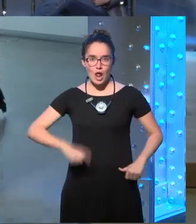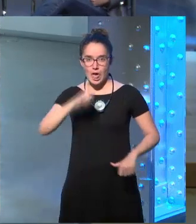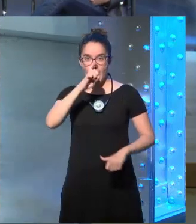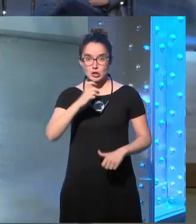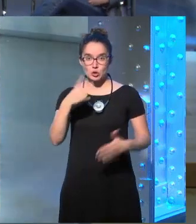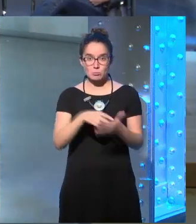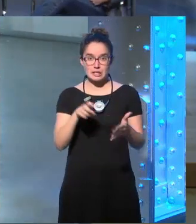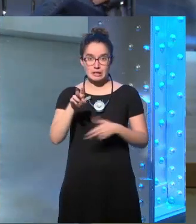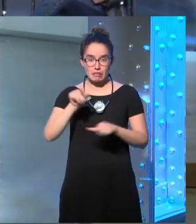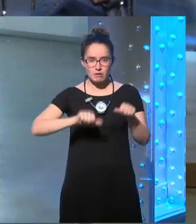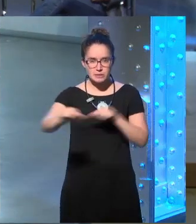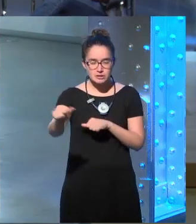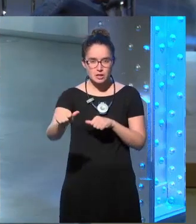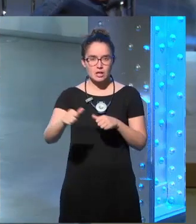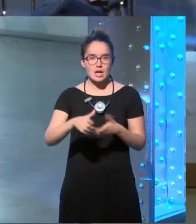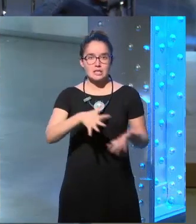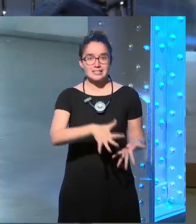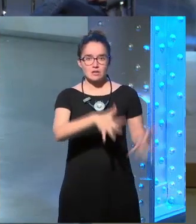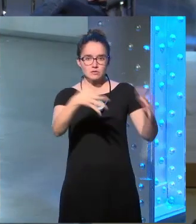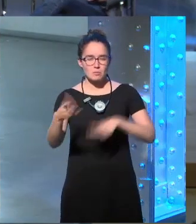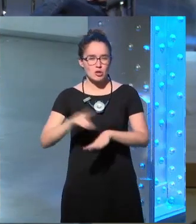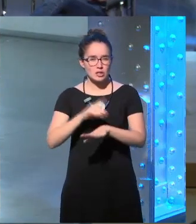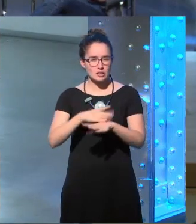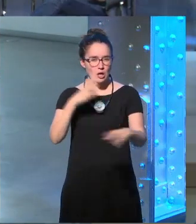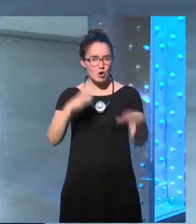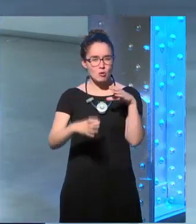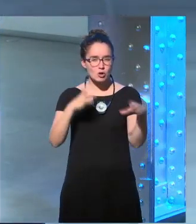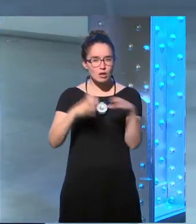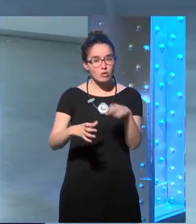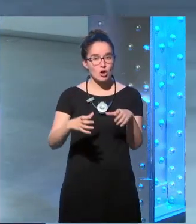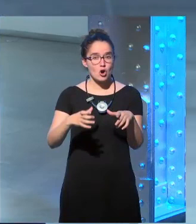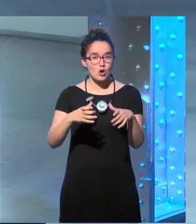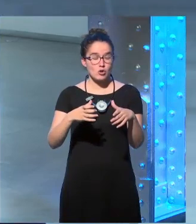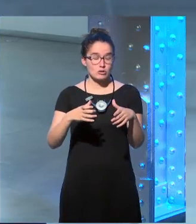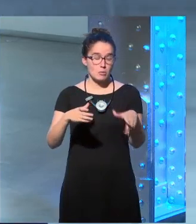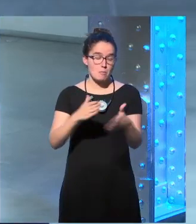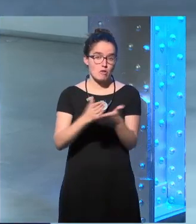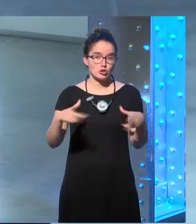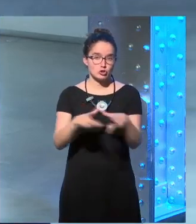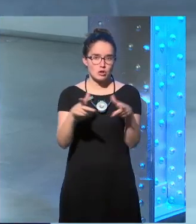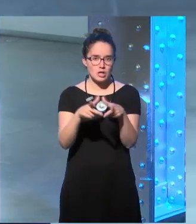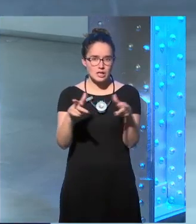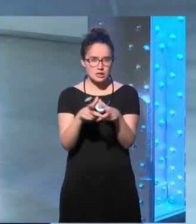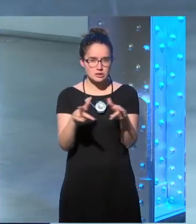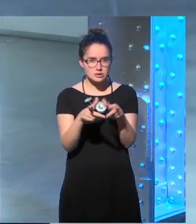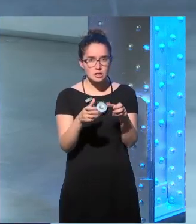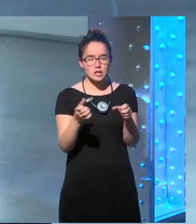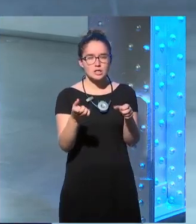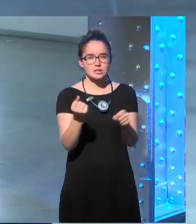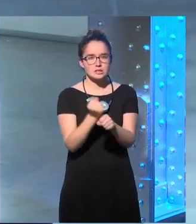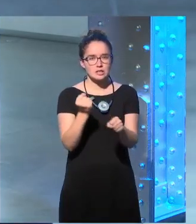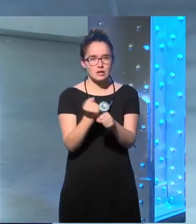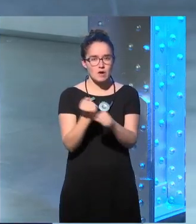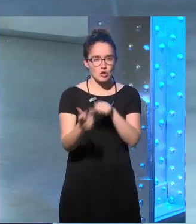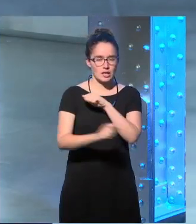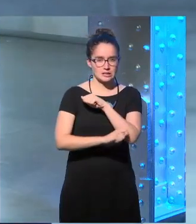and Portugal since 2013. She has focused in the digital transformation in social media and